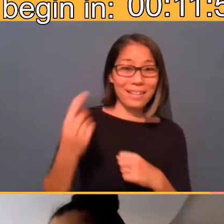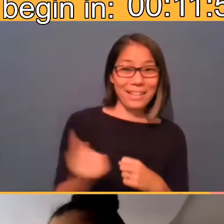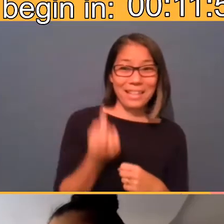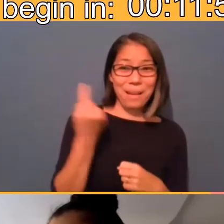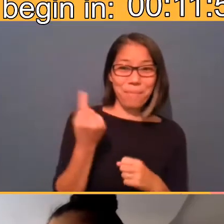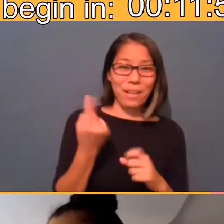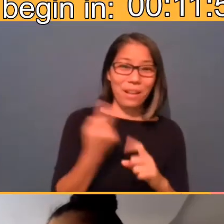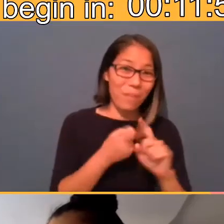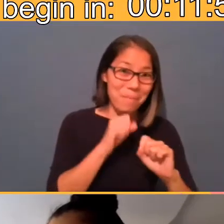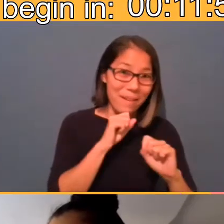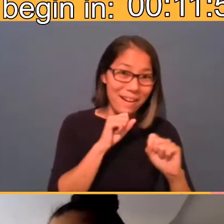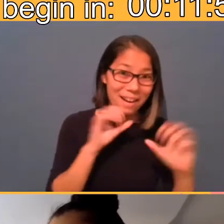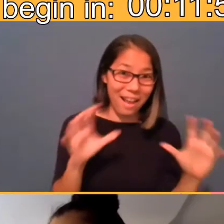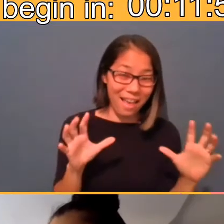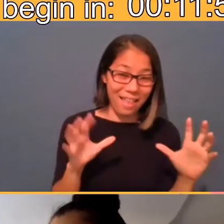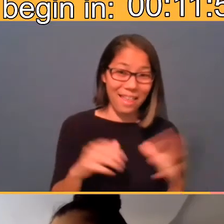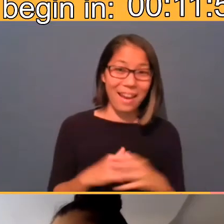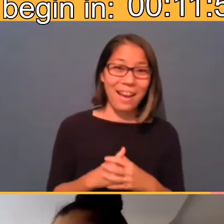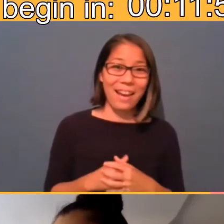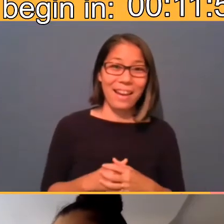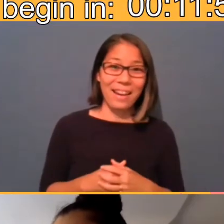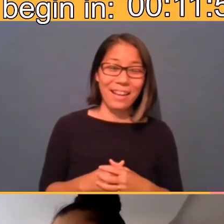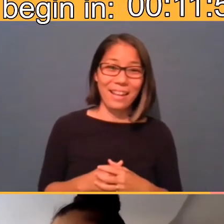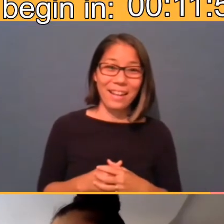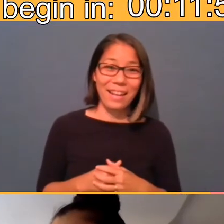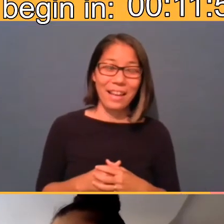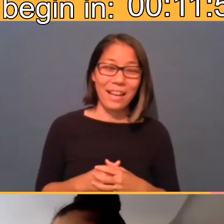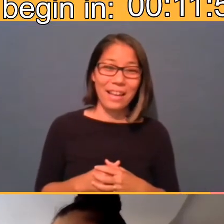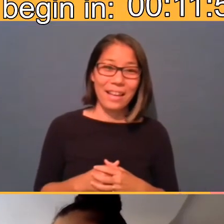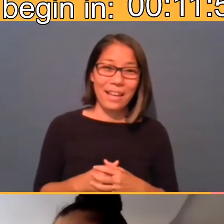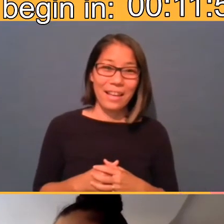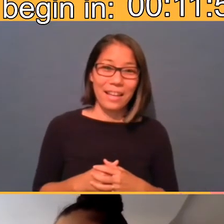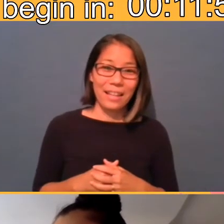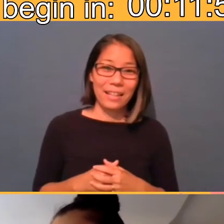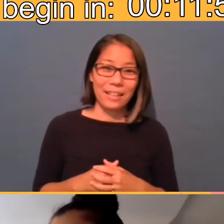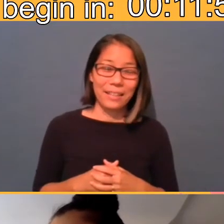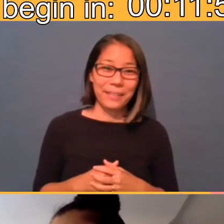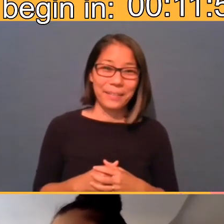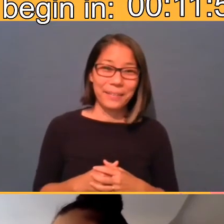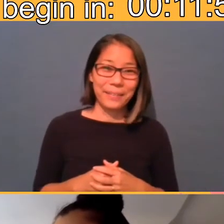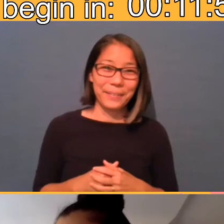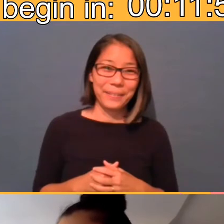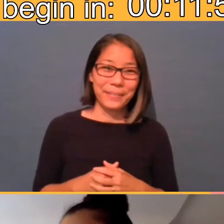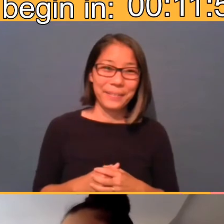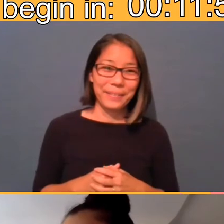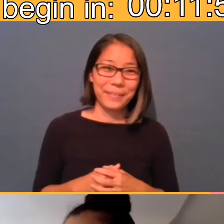sabiduría, y yo quería compartir eso con los demás.